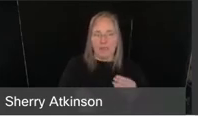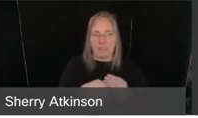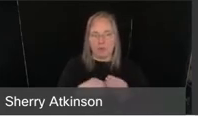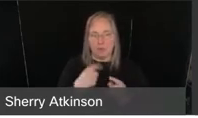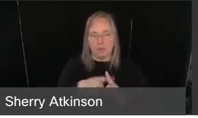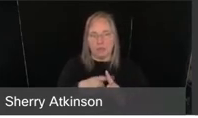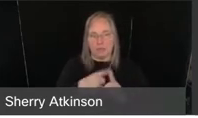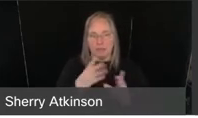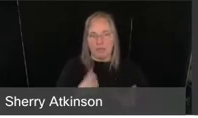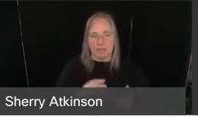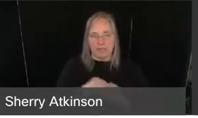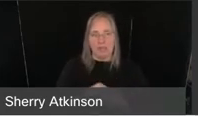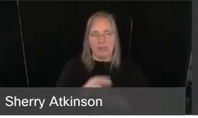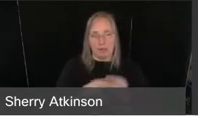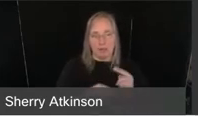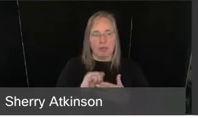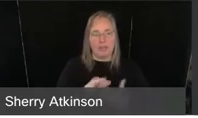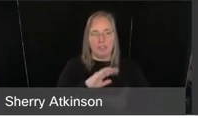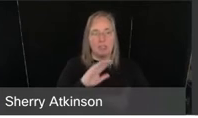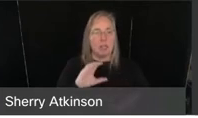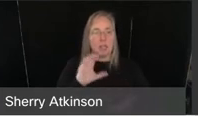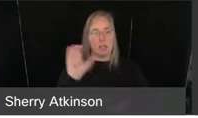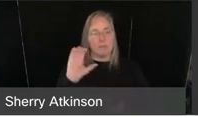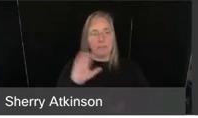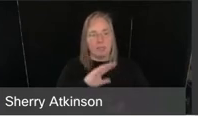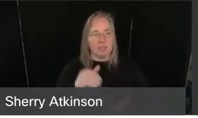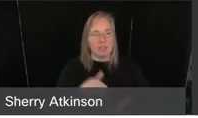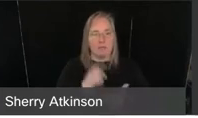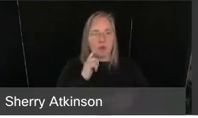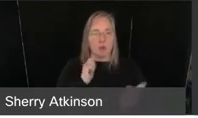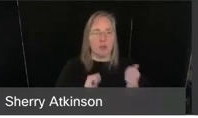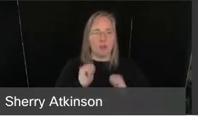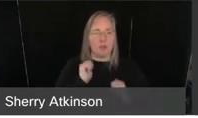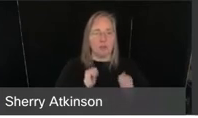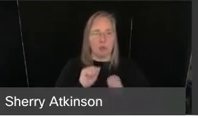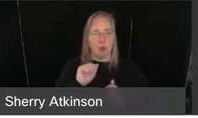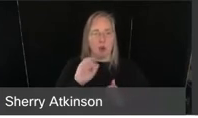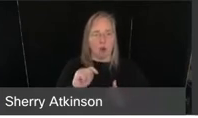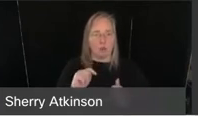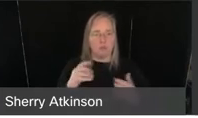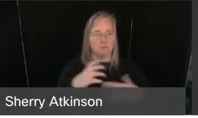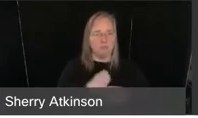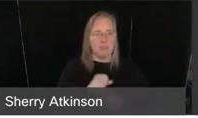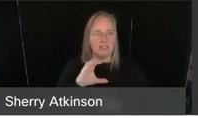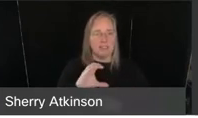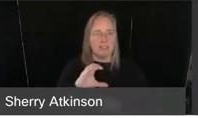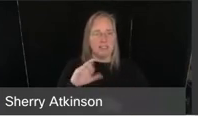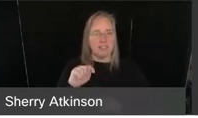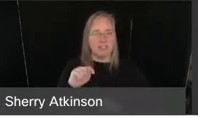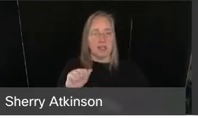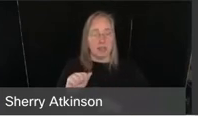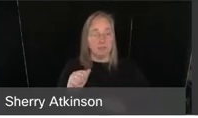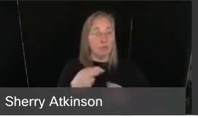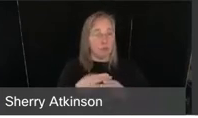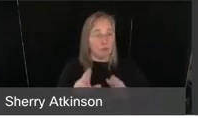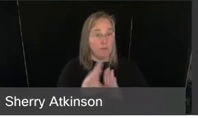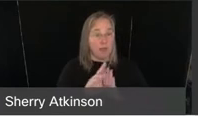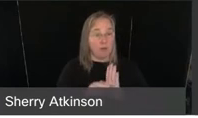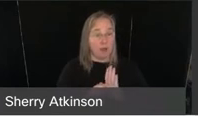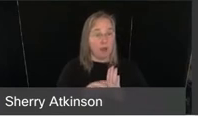building, which would be the Columbia Center for the Theatrical Arts, also known as CCTA. Just brief background on CCTA. It's